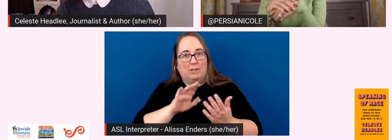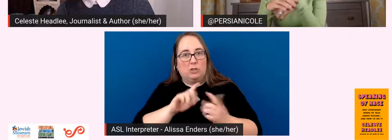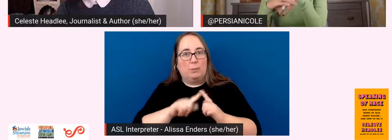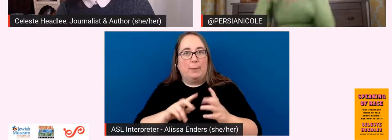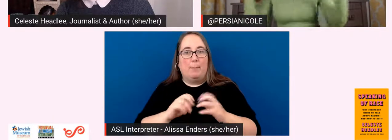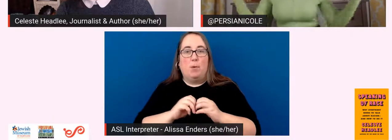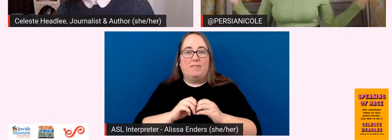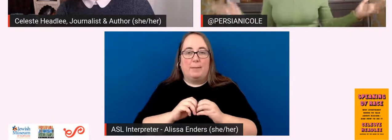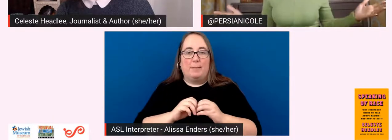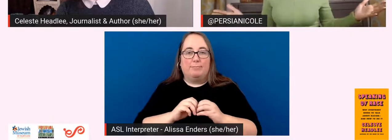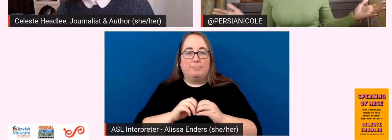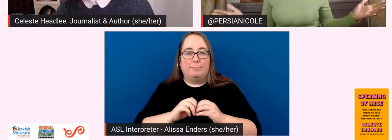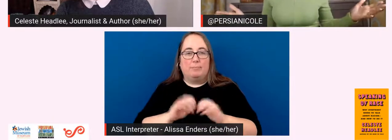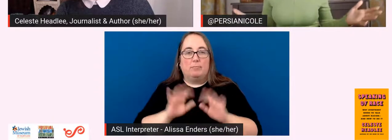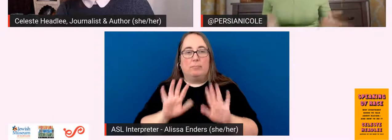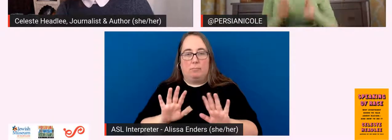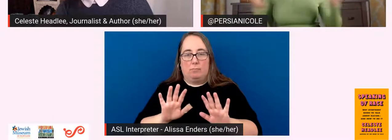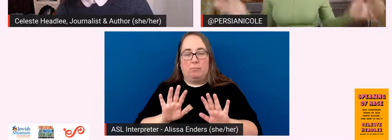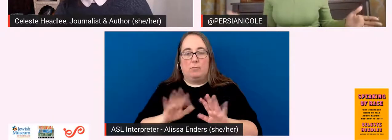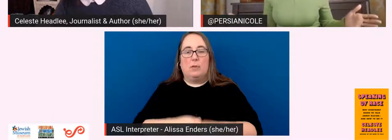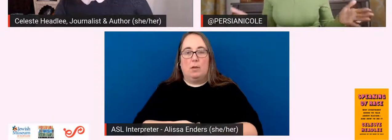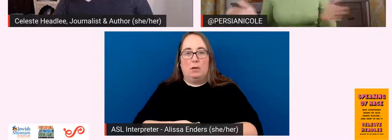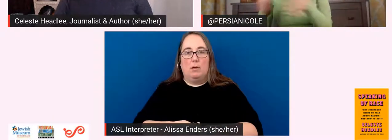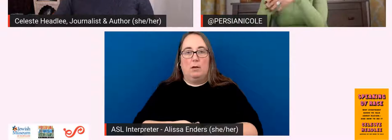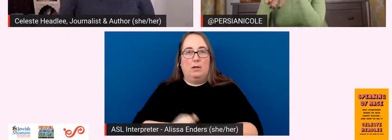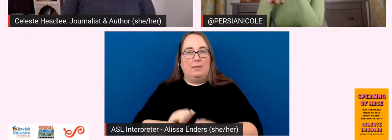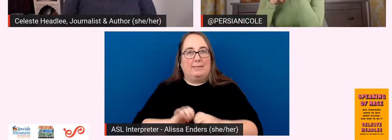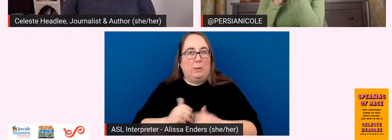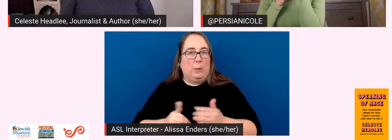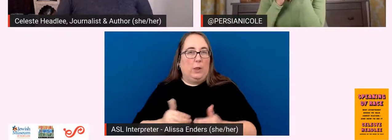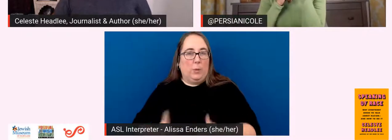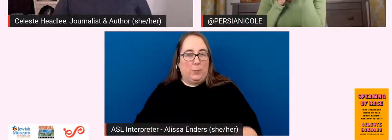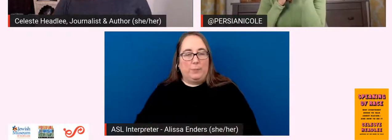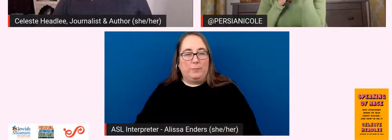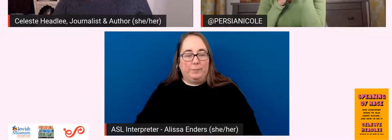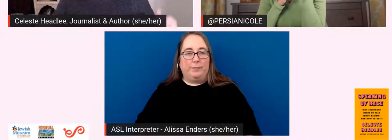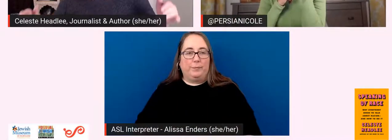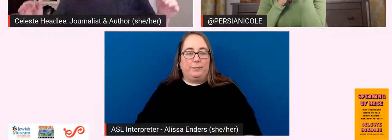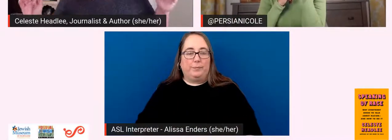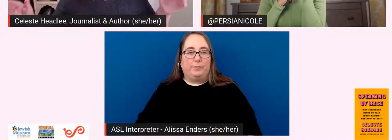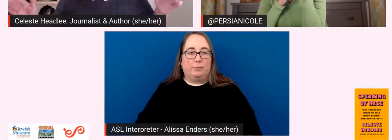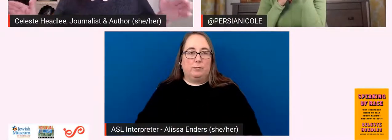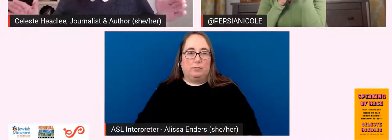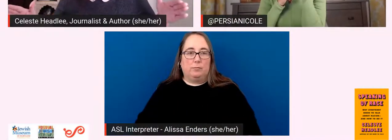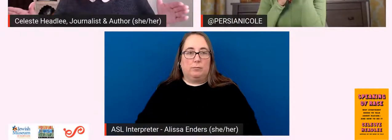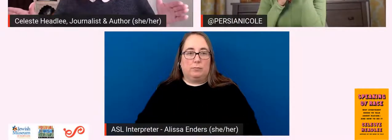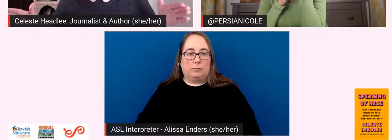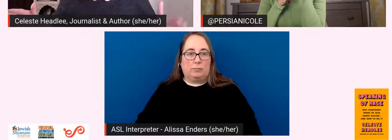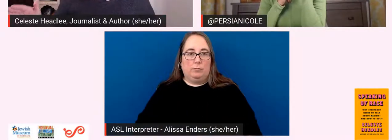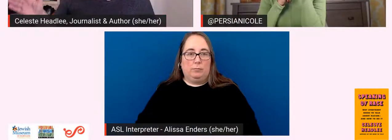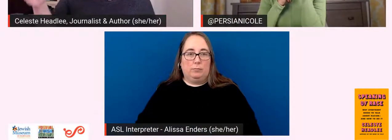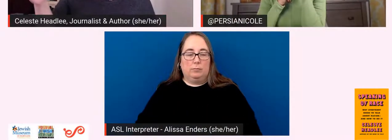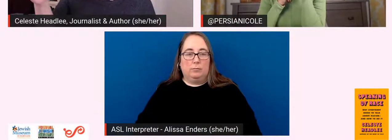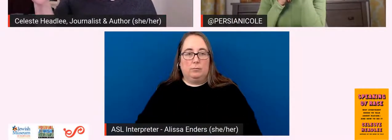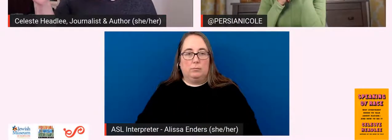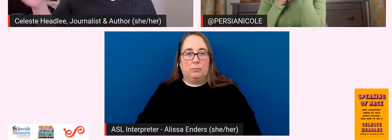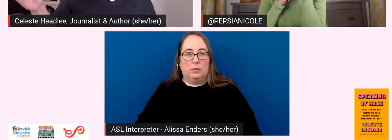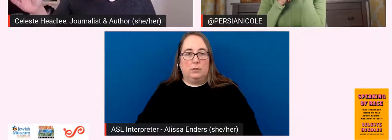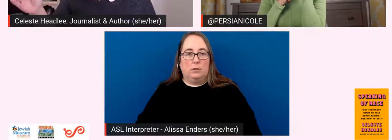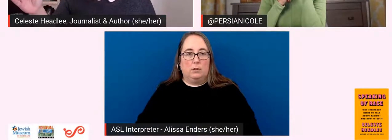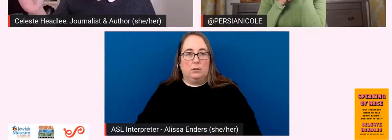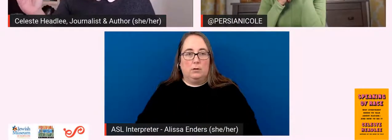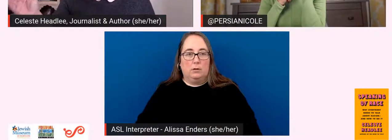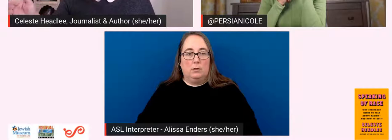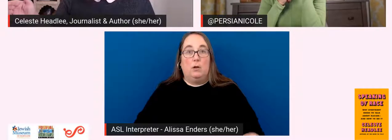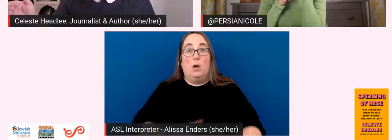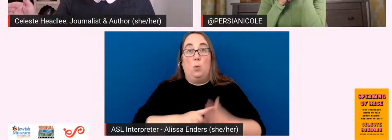of a, okay, look, this is how it's going to go? Yeah. So first of all, there's a lot of space between what most